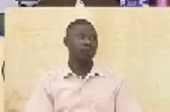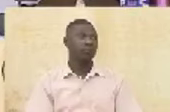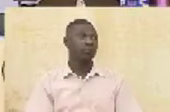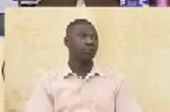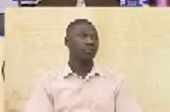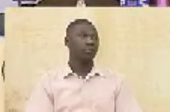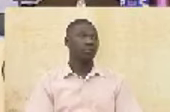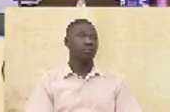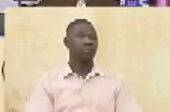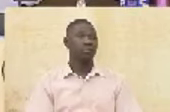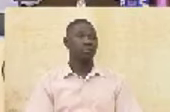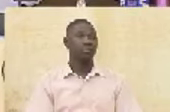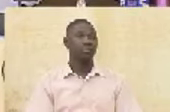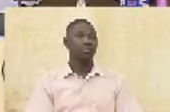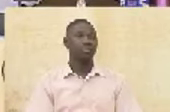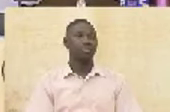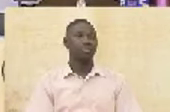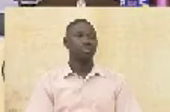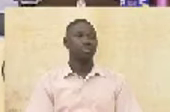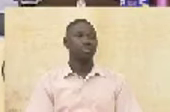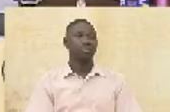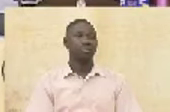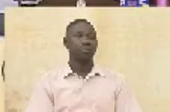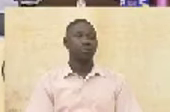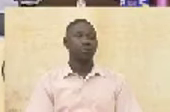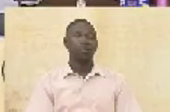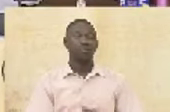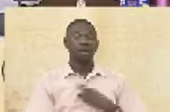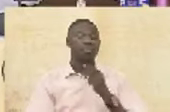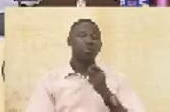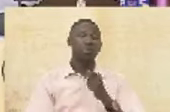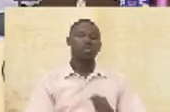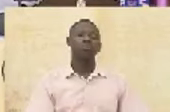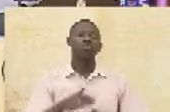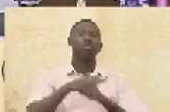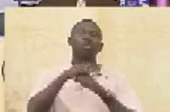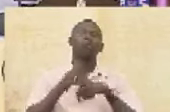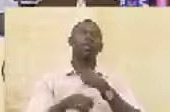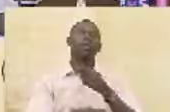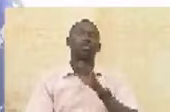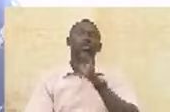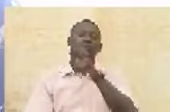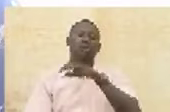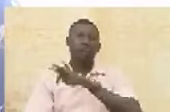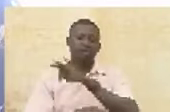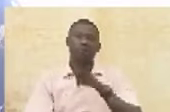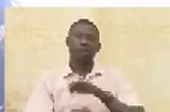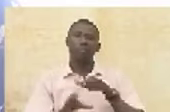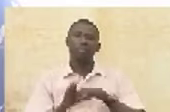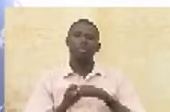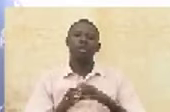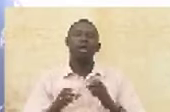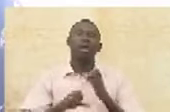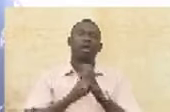$50,000. A sum which was raised by your family. Can